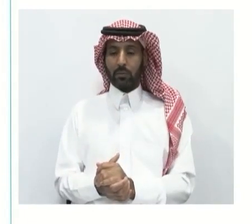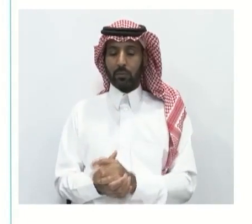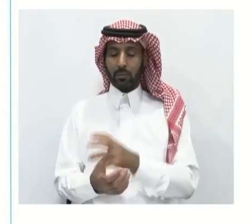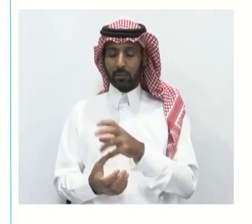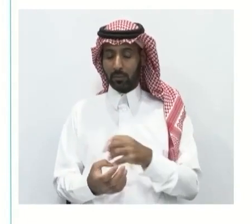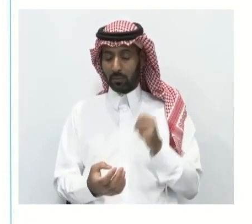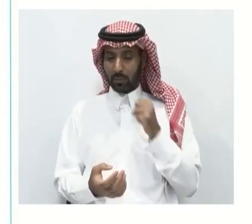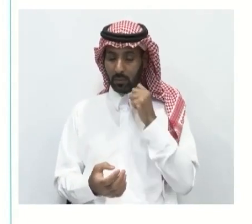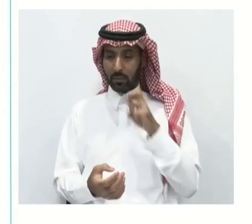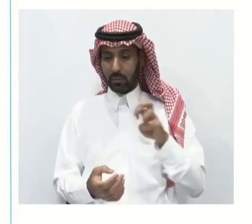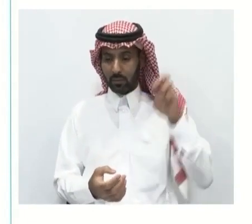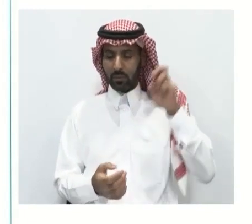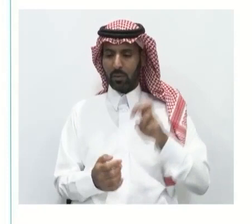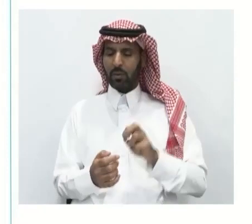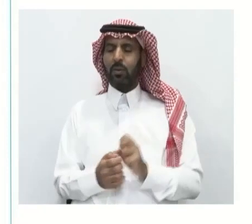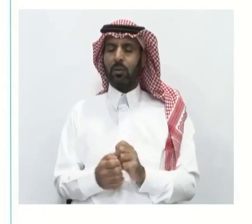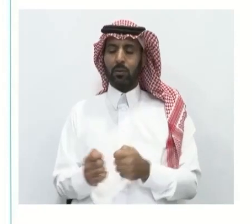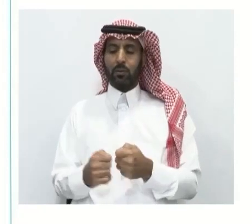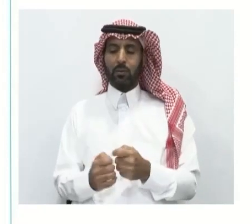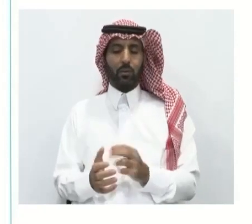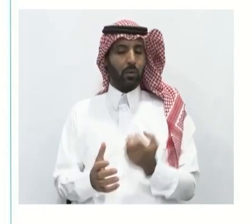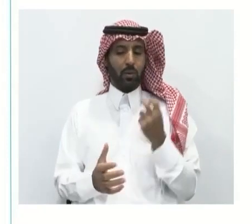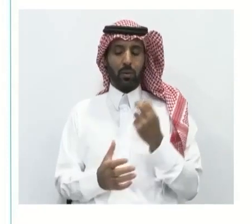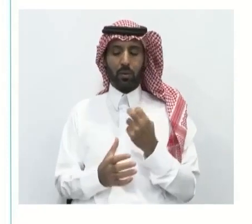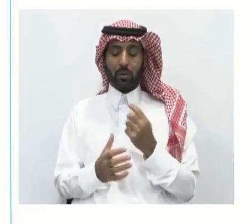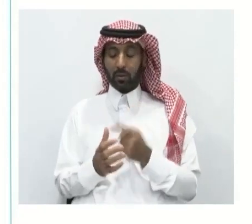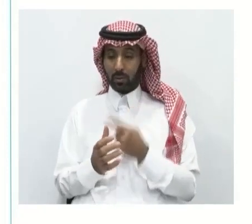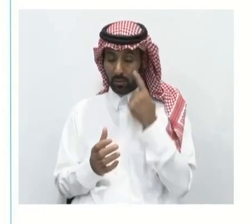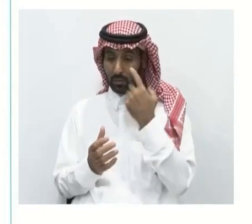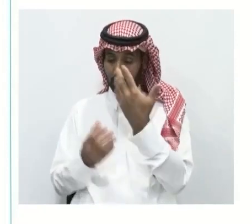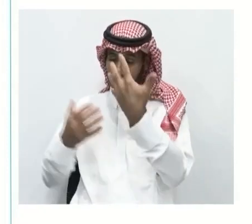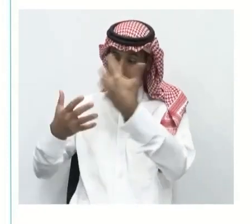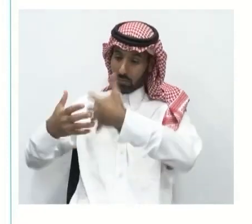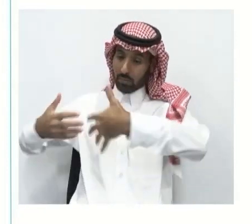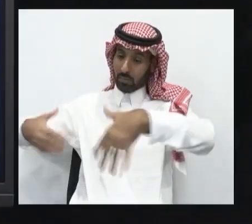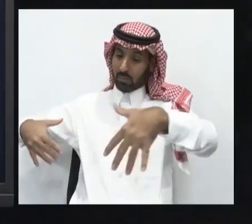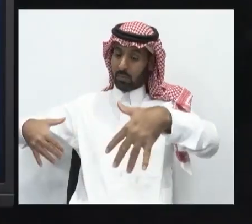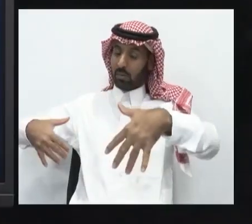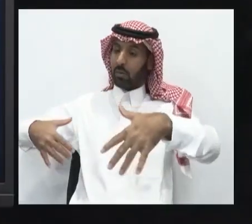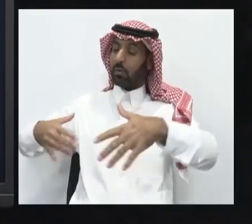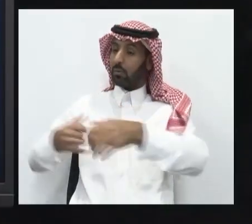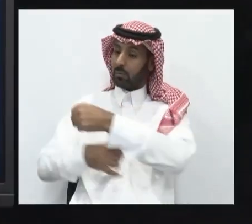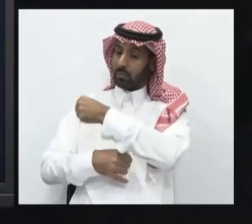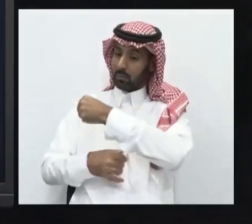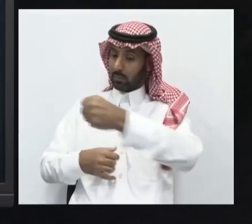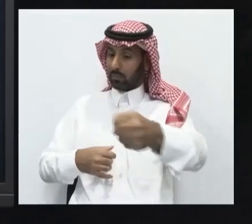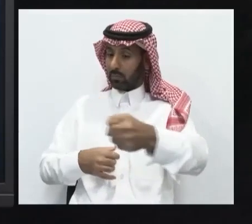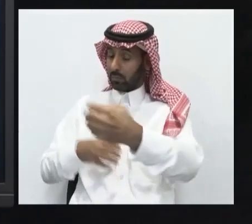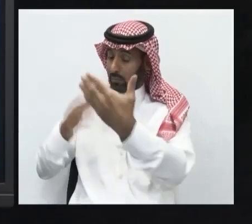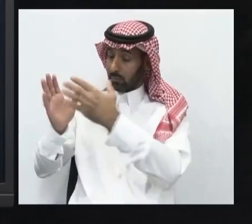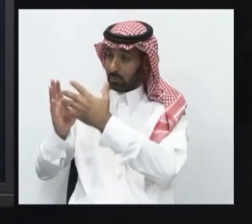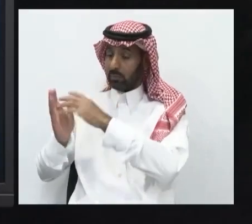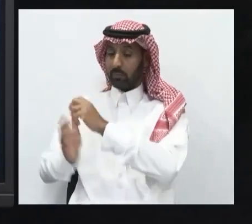insurance money. The broken window is Combs' clue. Remember when I asked you based on what evidence, what were the